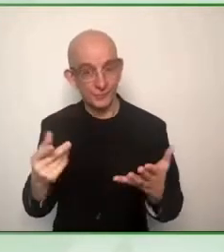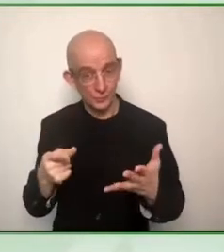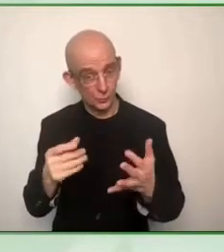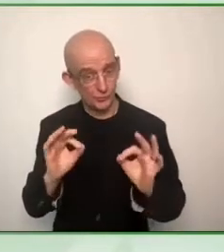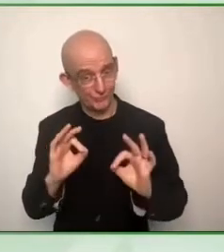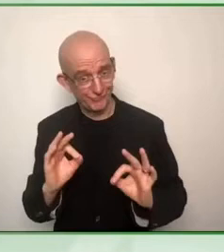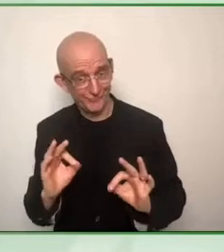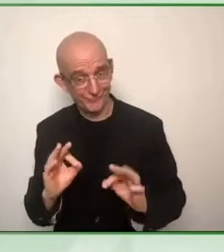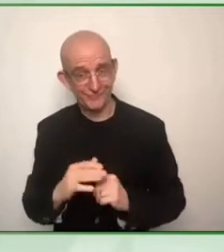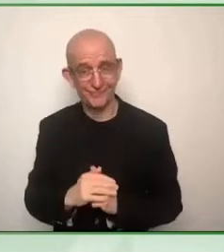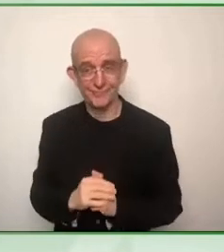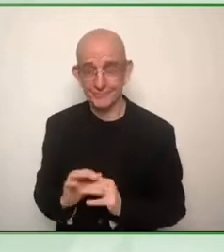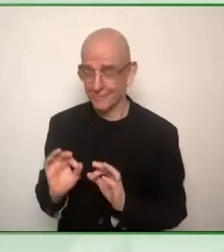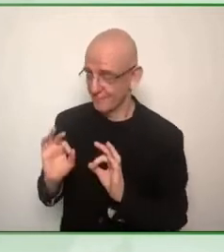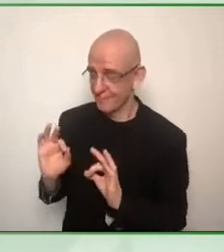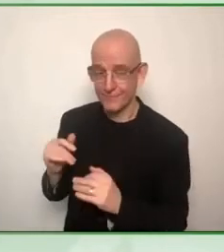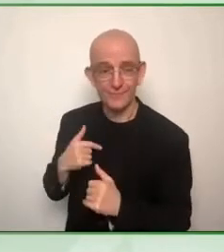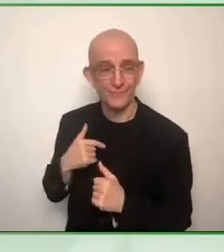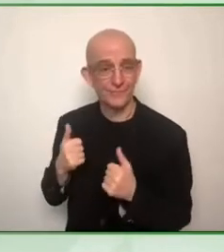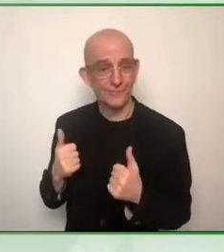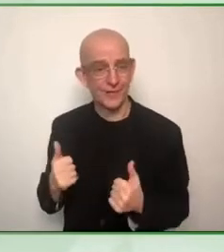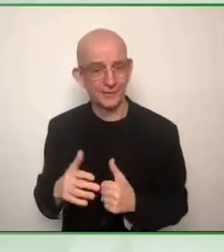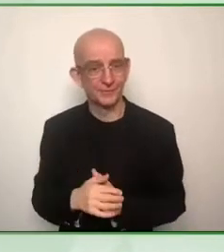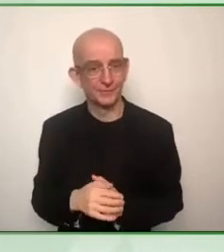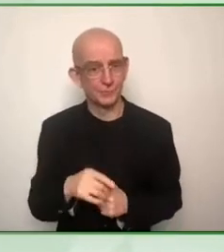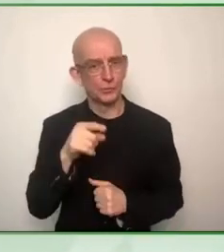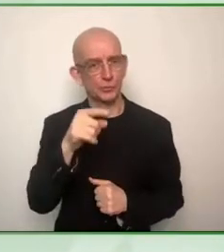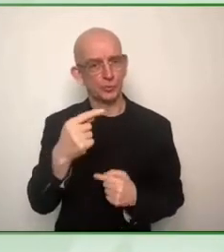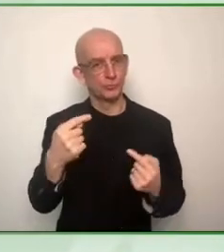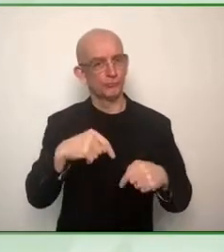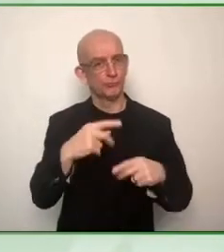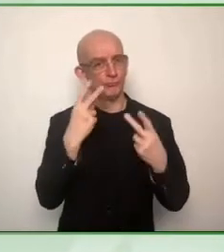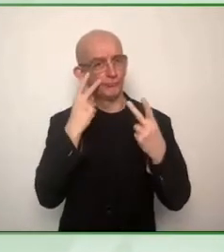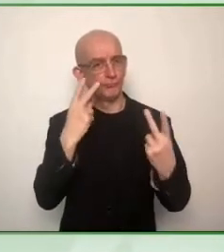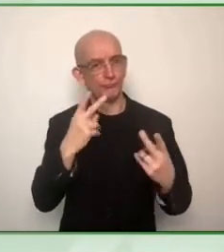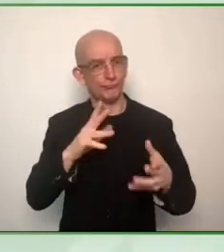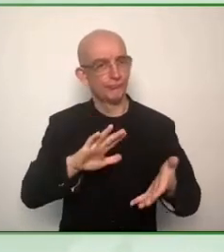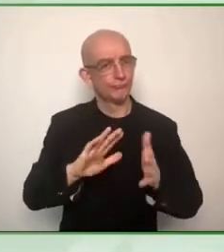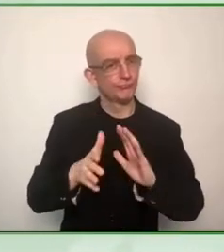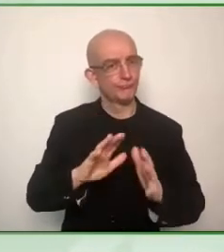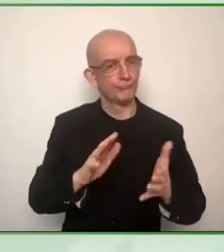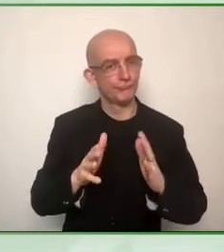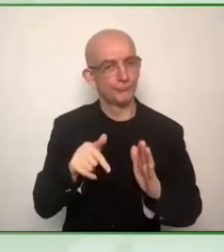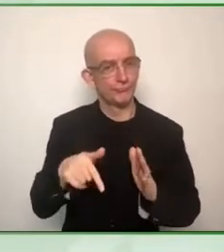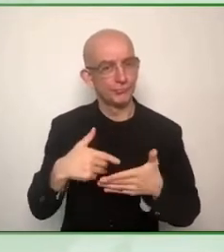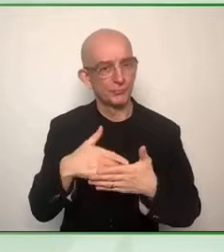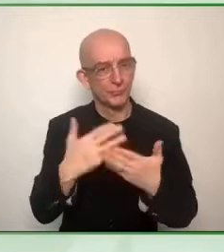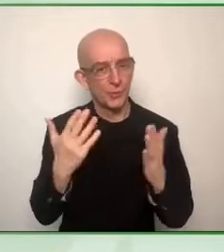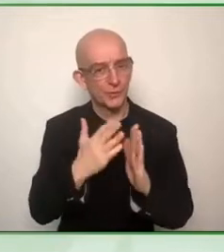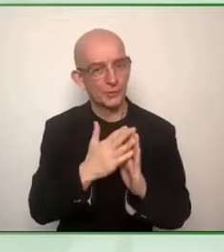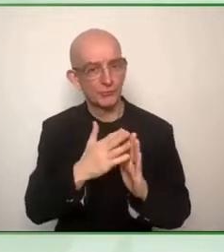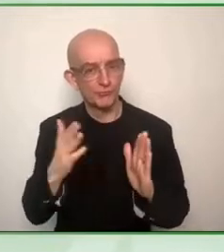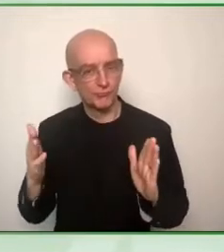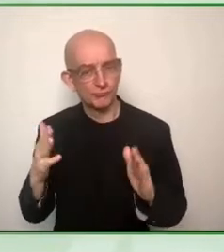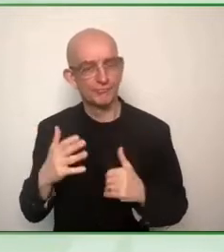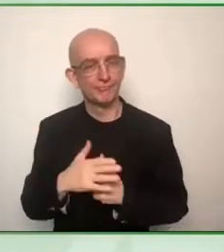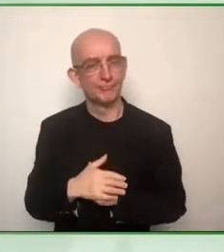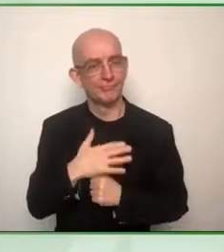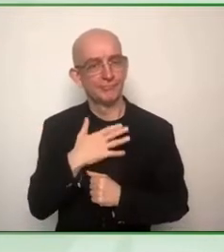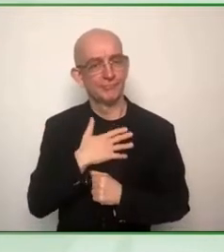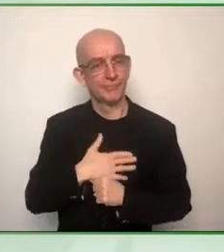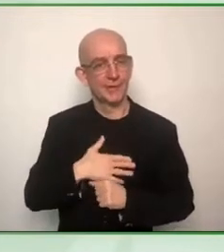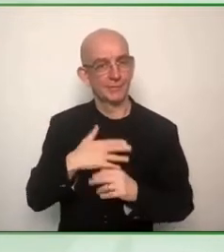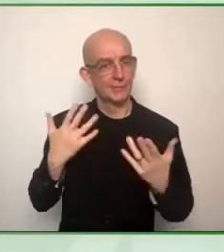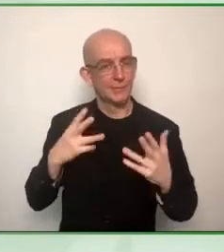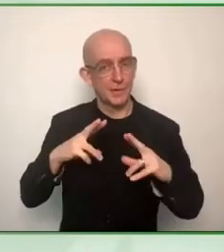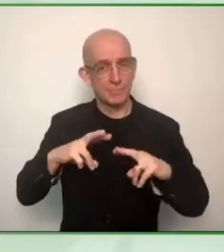in the technology you've been developing recently. But why don't you start with a brief description of yourself, what you are, your background, and then we talk